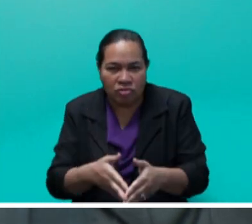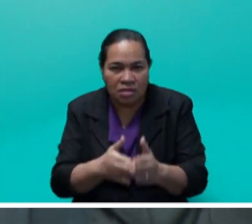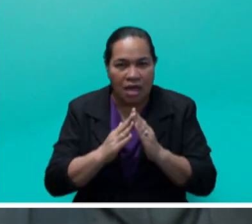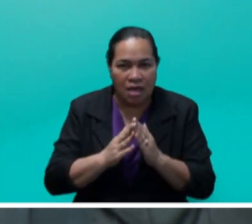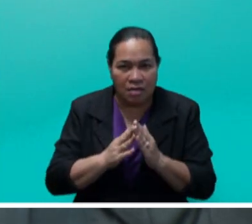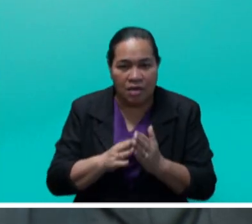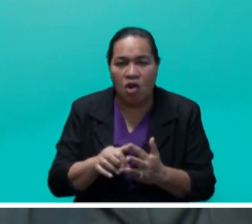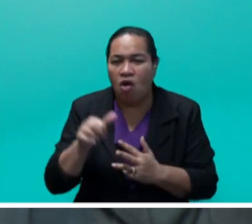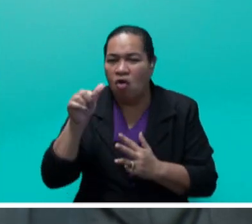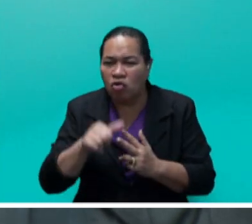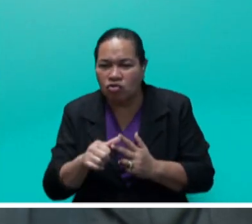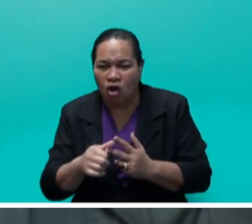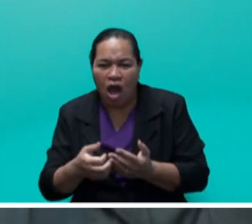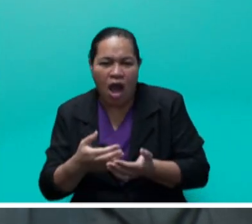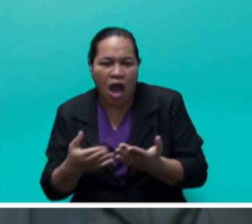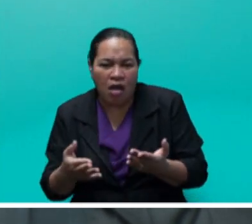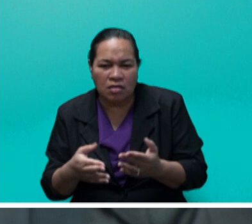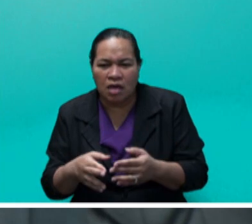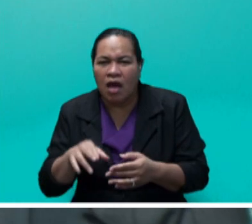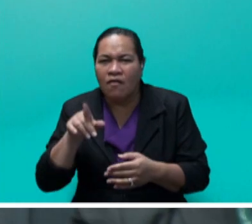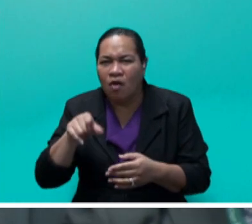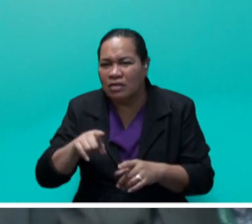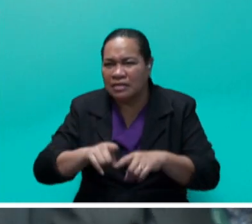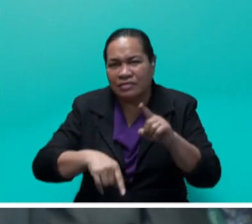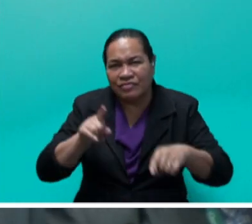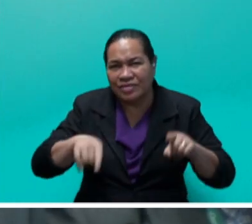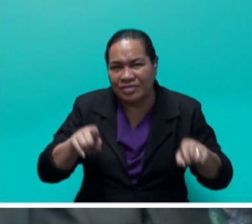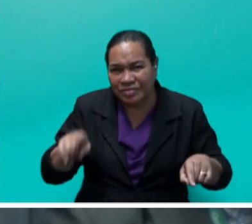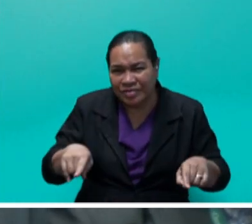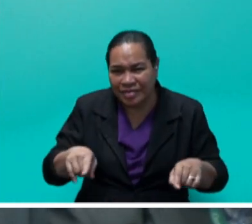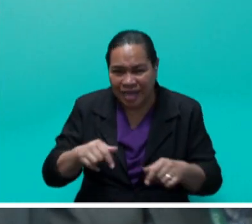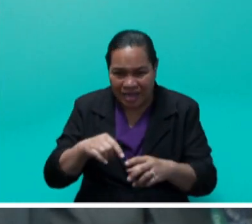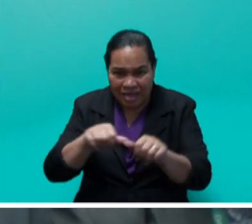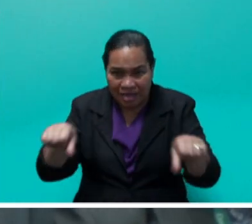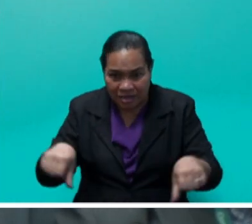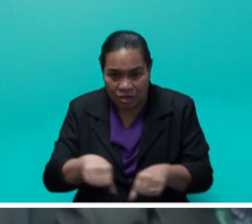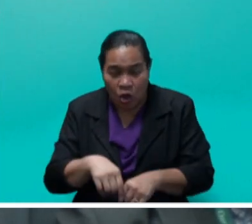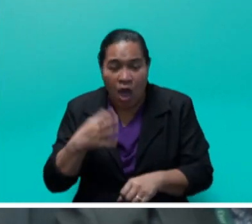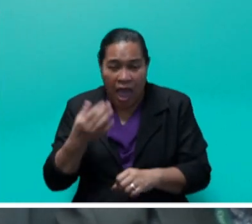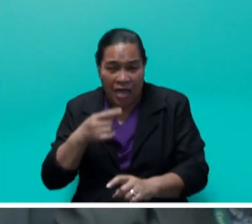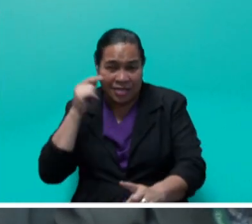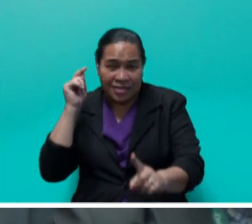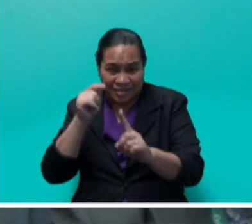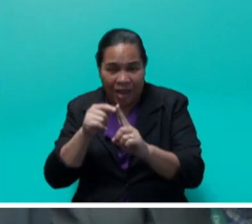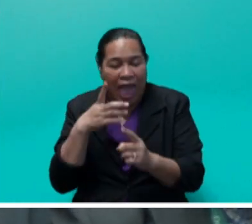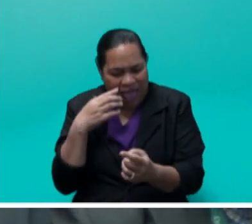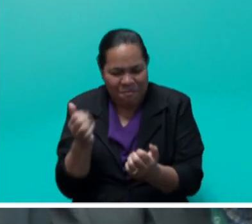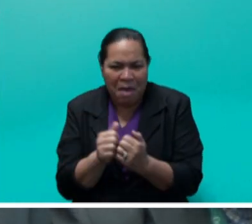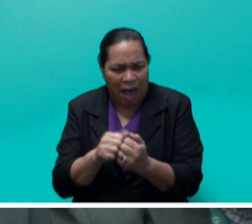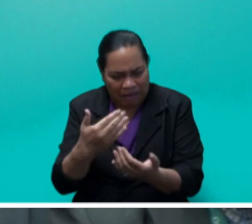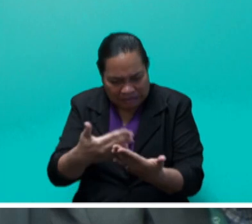and hatchery production for pond stocking. While this target and goal seems viable on paper,